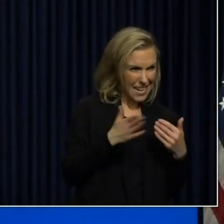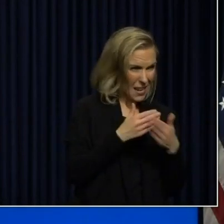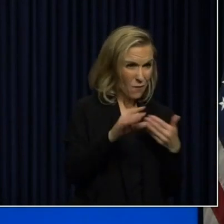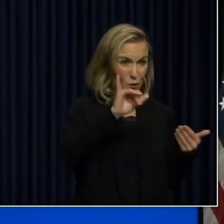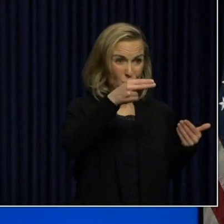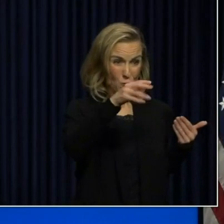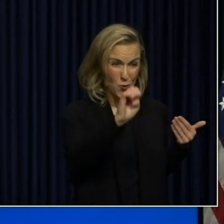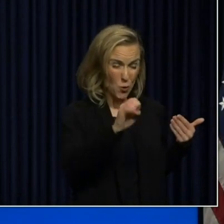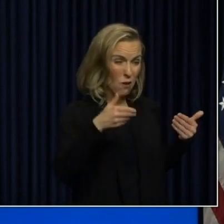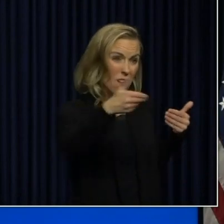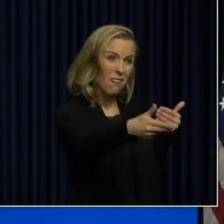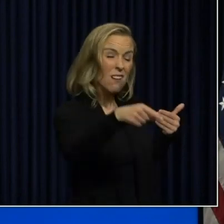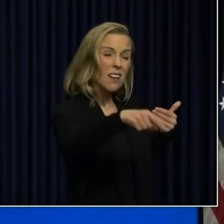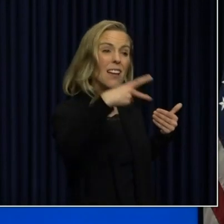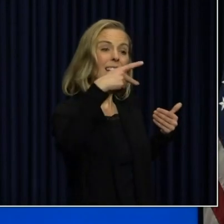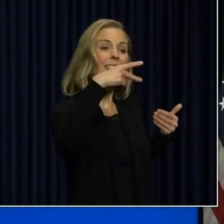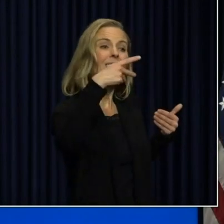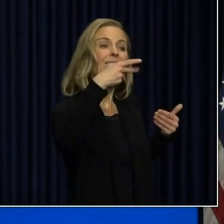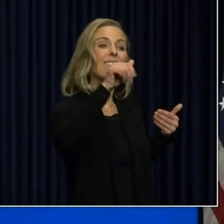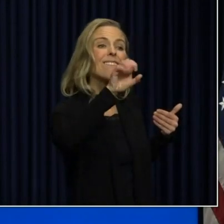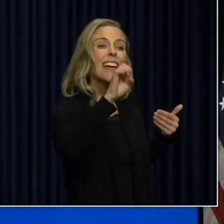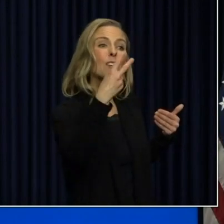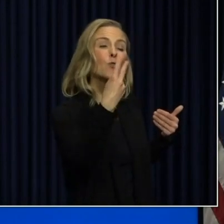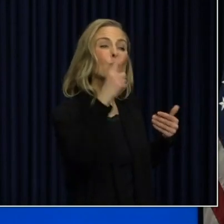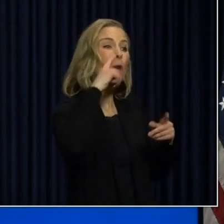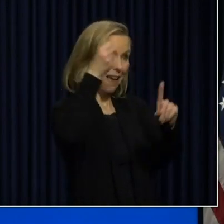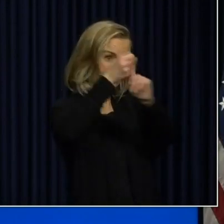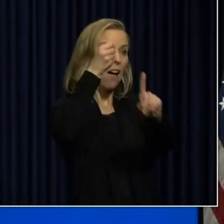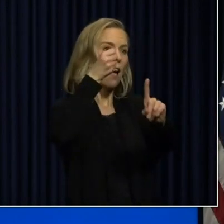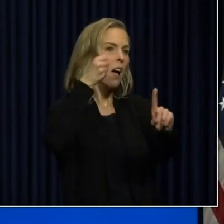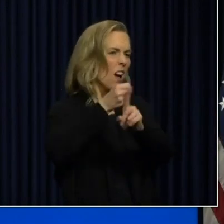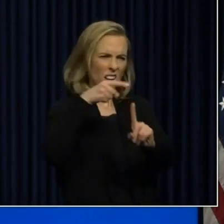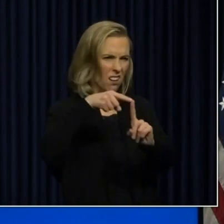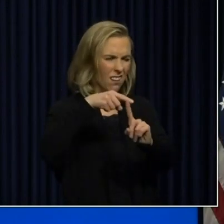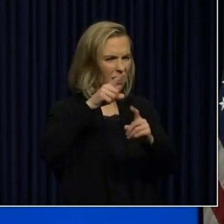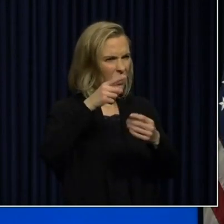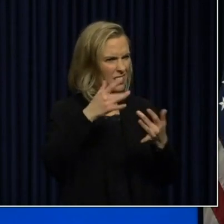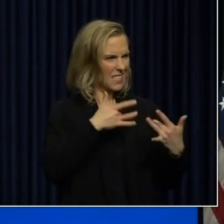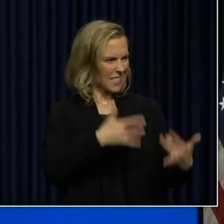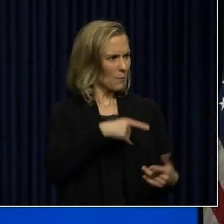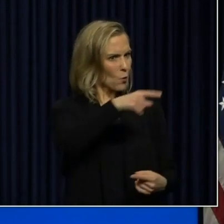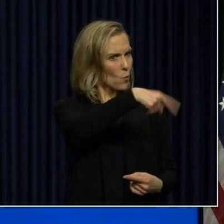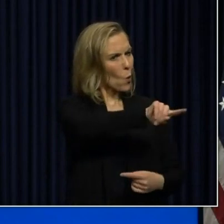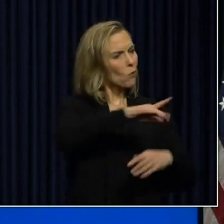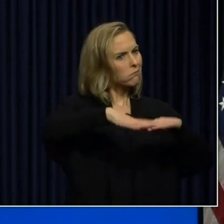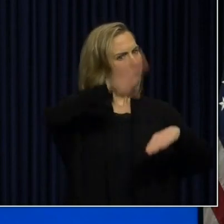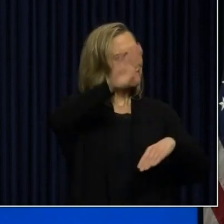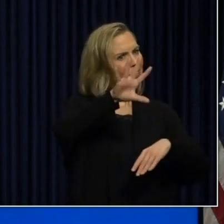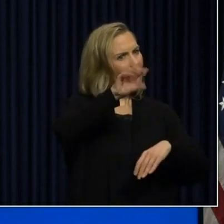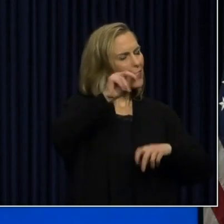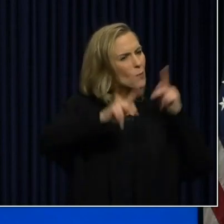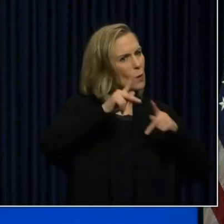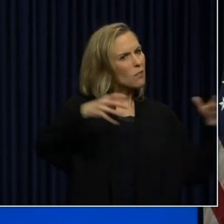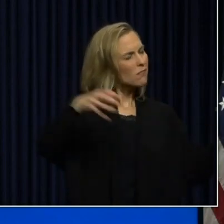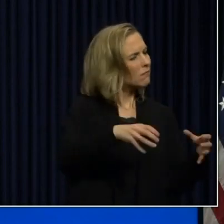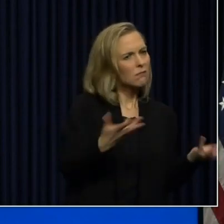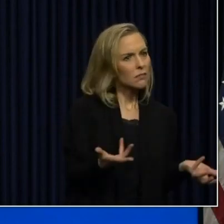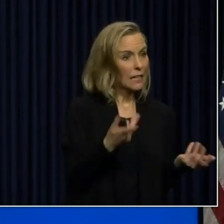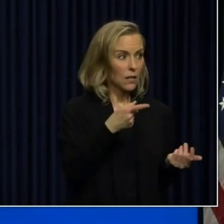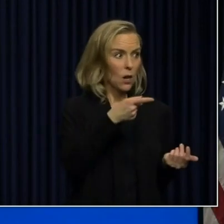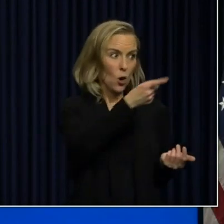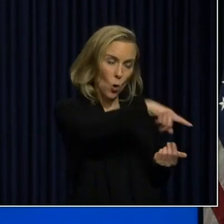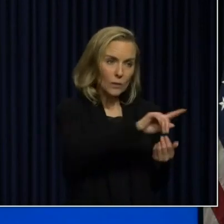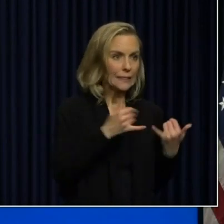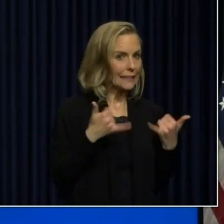would be wonderful. Groups no larger than 50, it's really hard to control in those polling locations. And all of them still